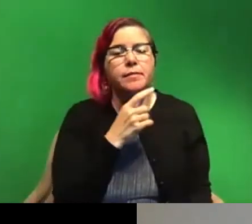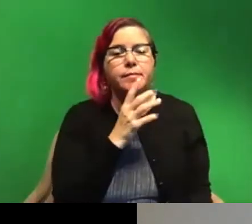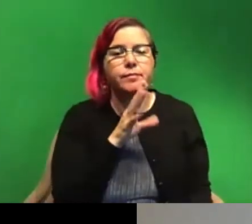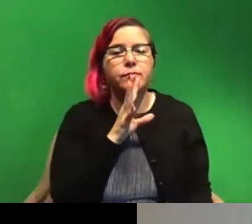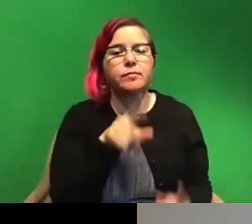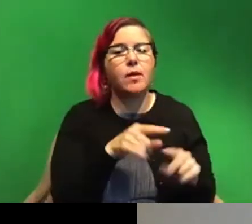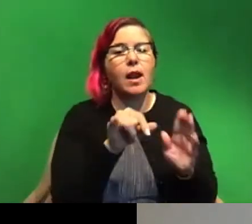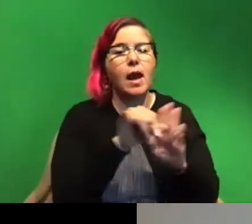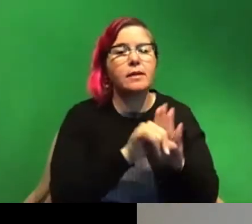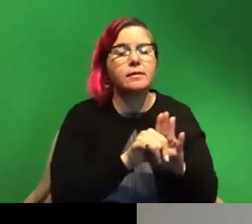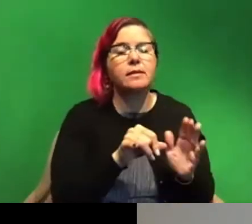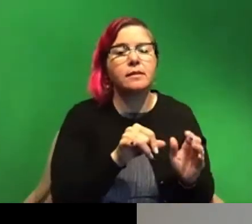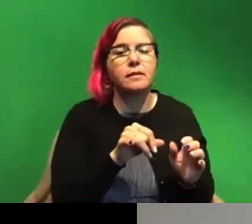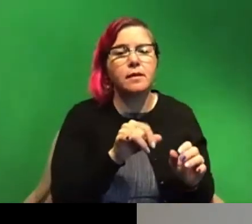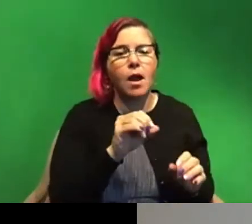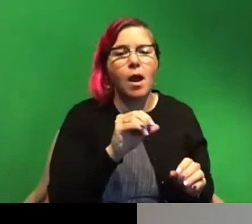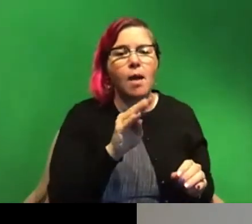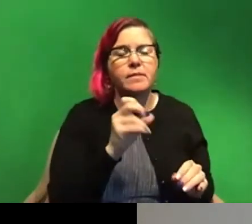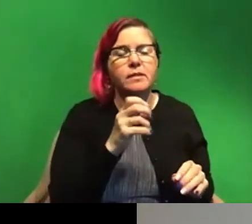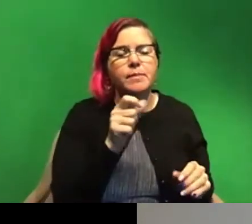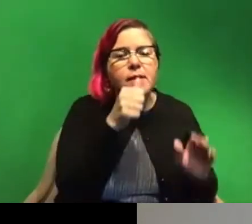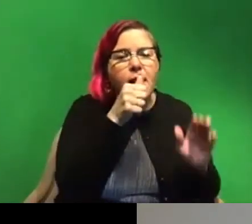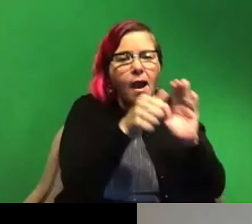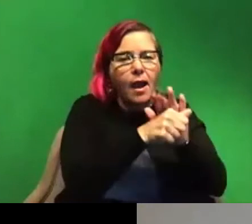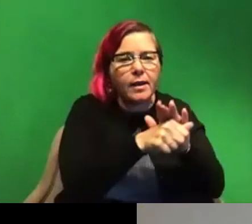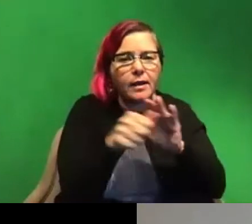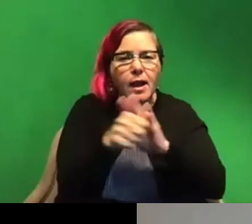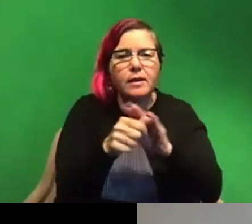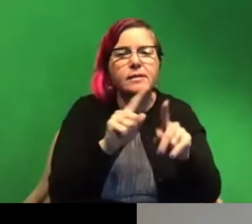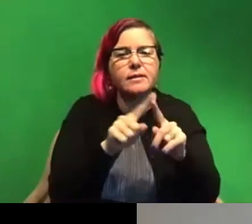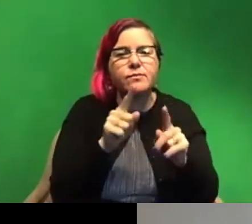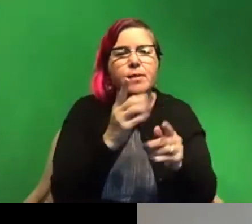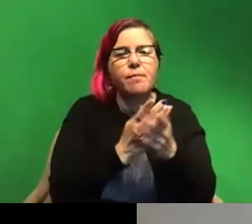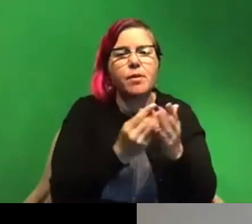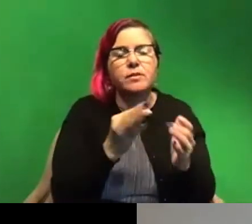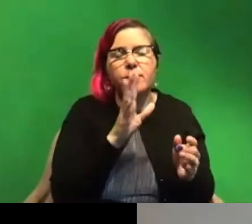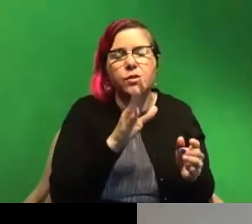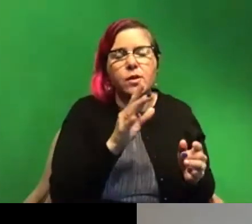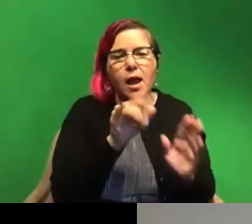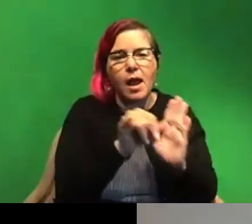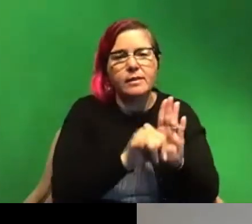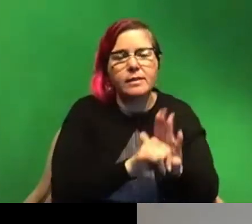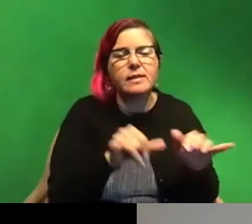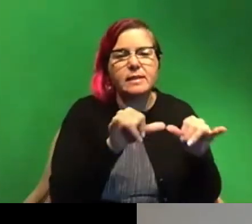identity obfuscation a lot, and that means hiding different pieces of your identity so a system can't figure out who you are.